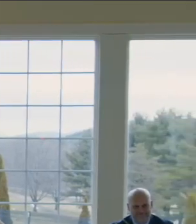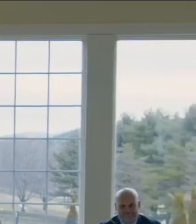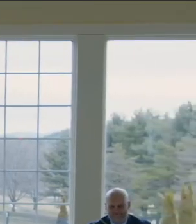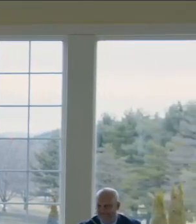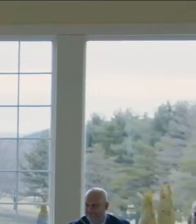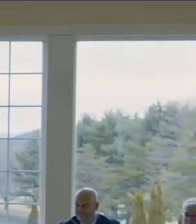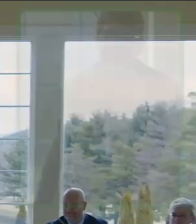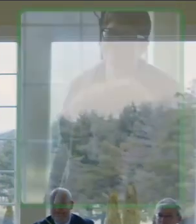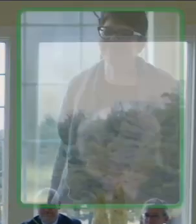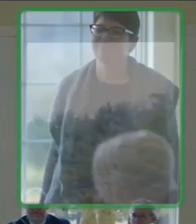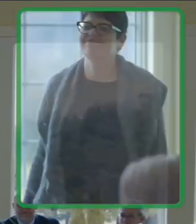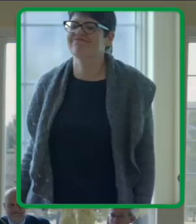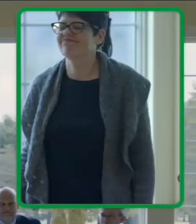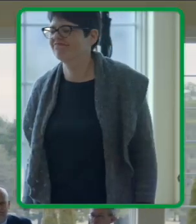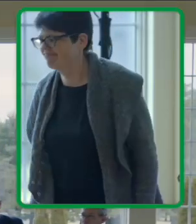Thank you. Thank you, John.